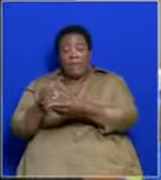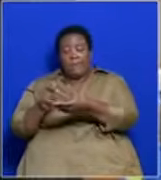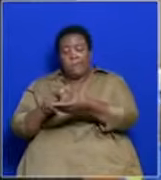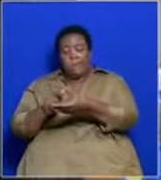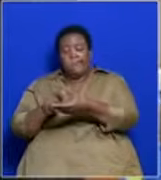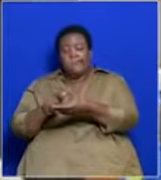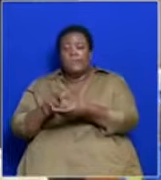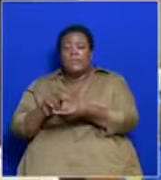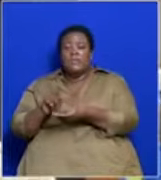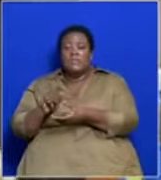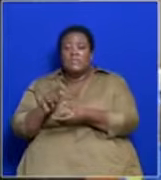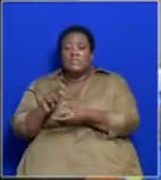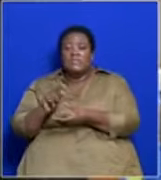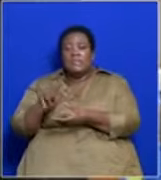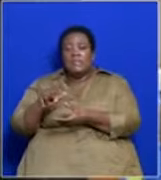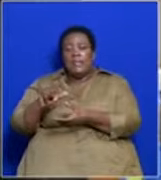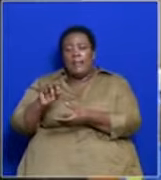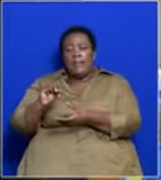93, which is where it starts.